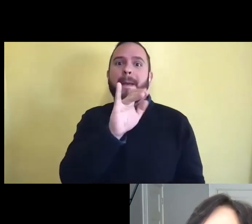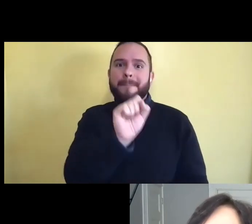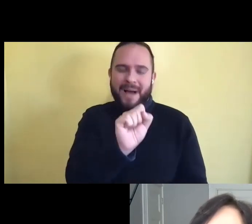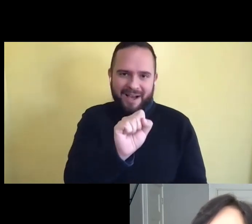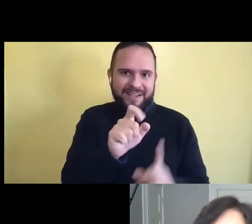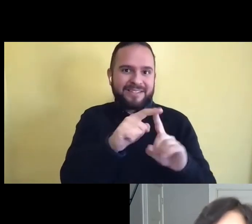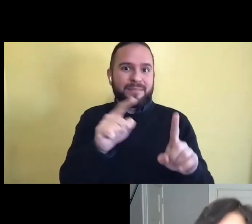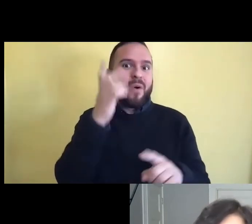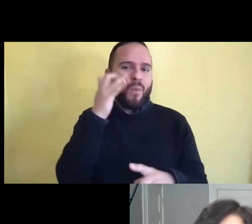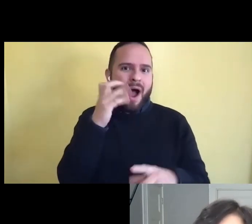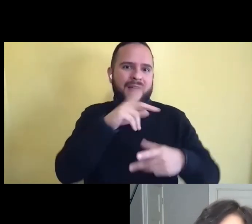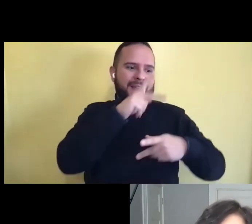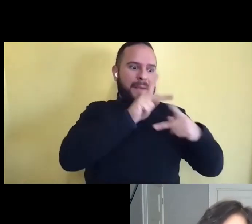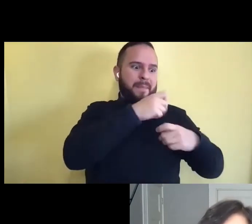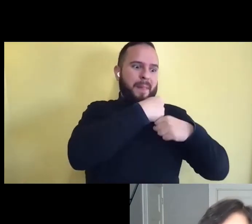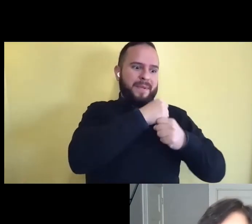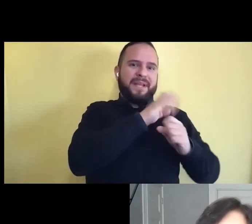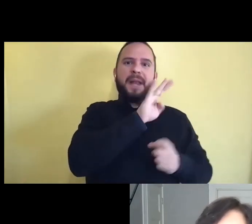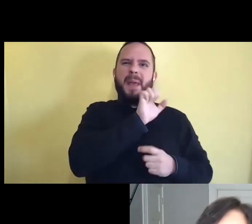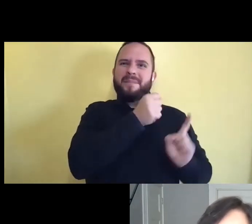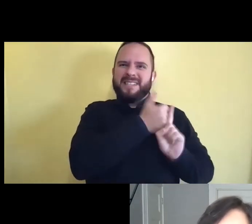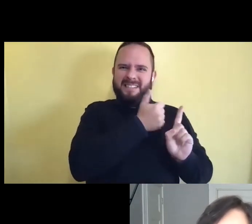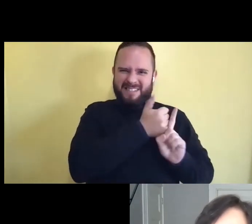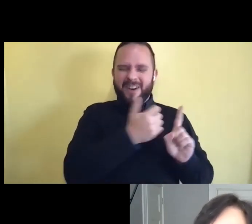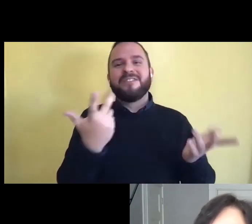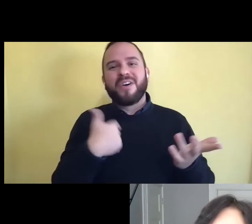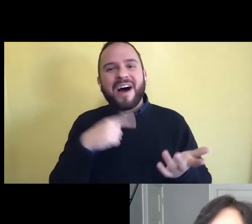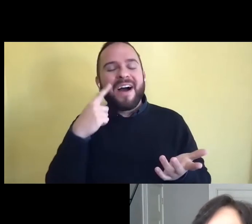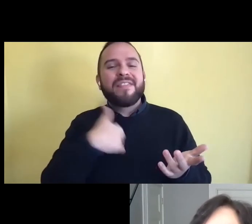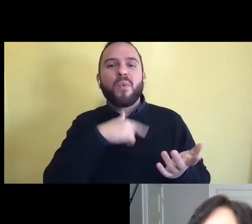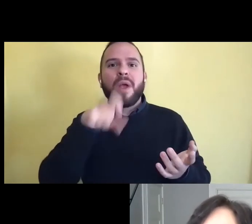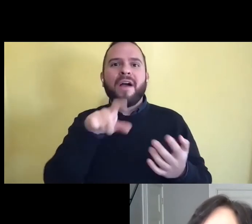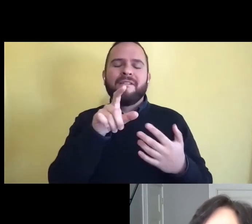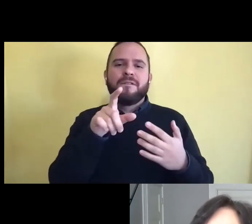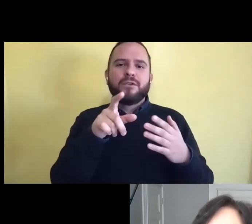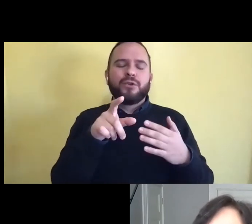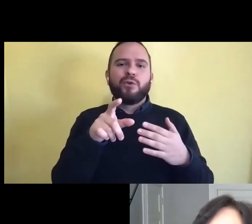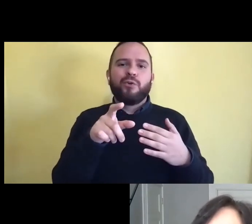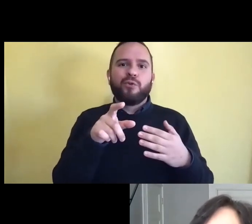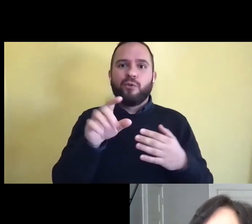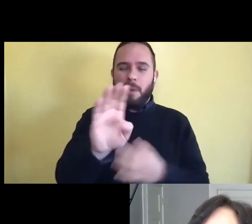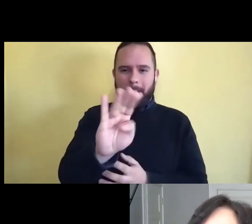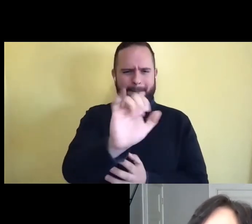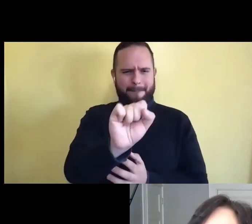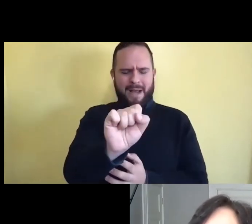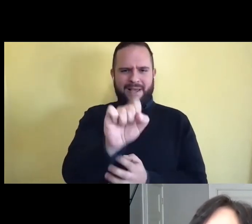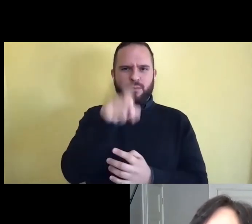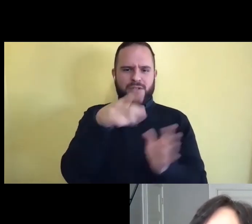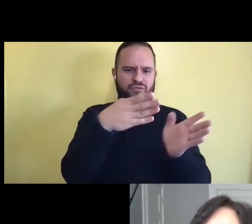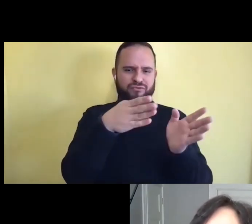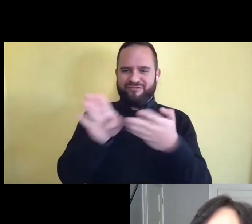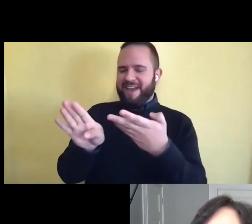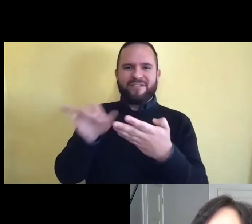And we really have to sort of shift the way that we look at bias to be more of a spectrum and figure out how